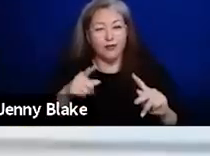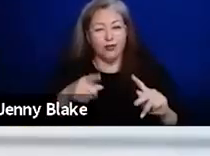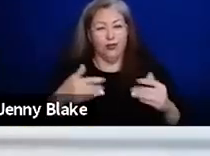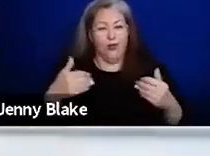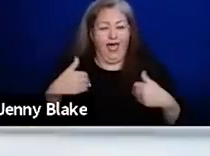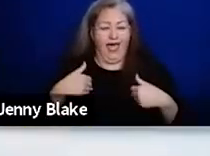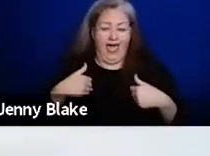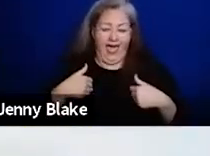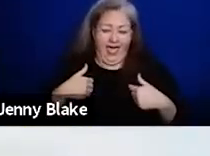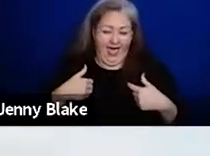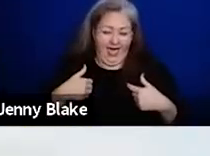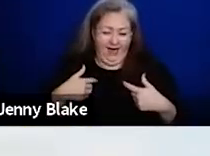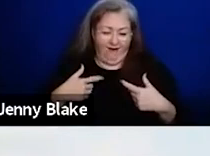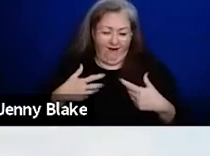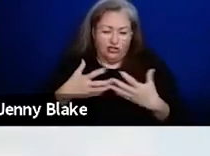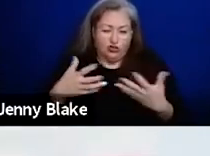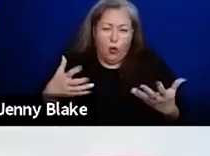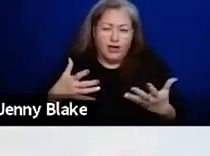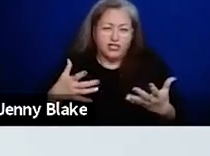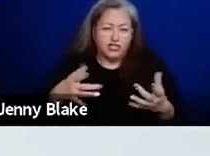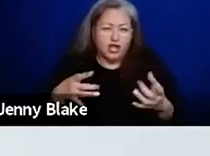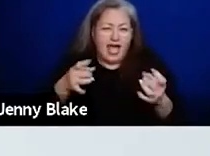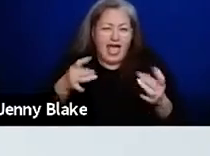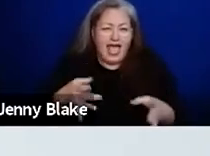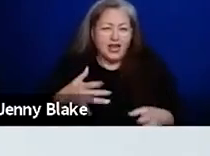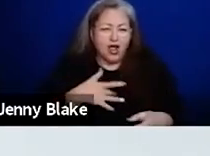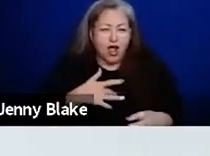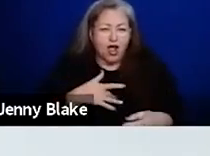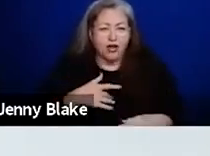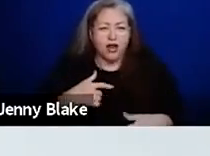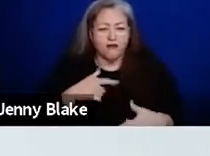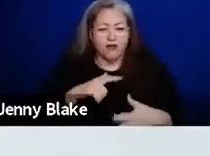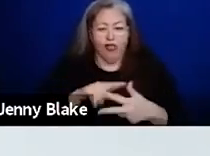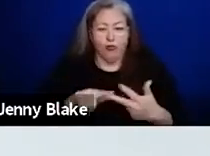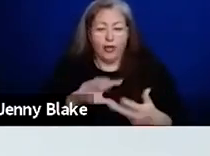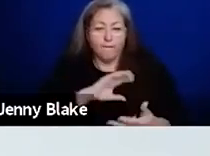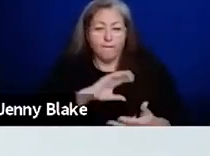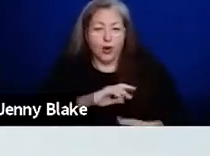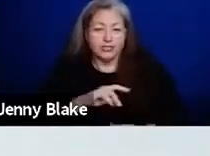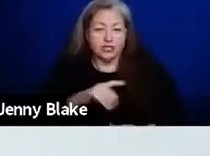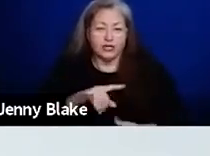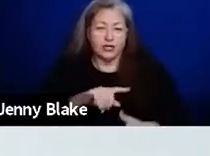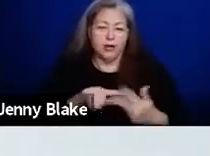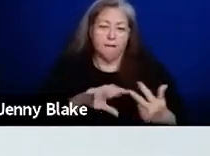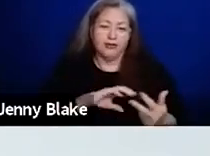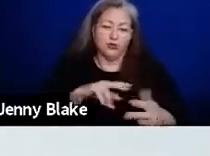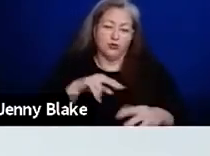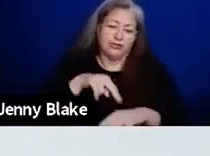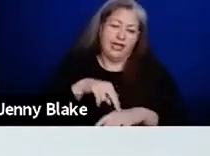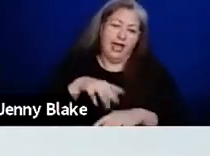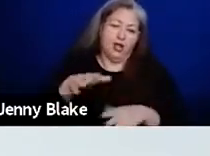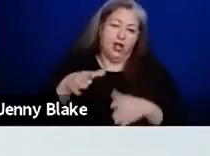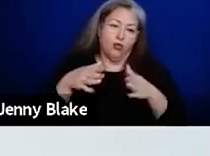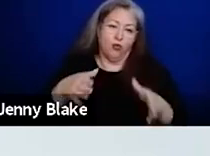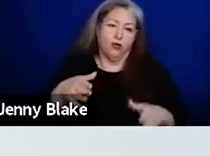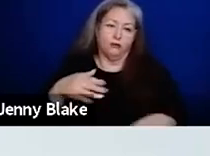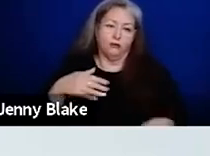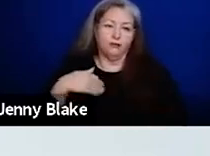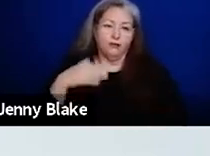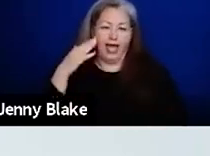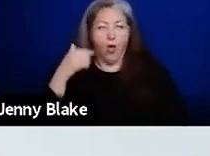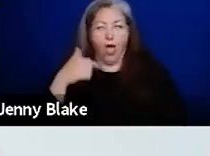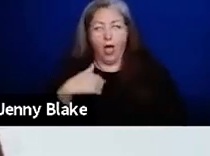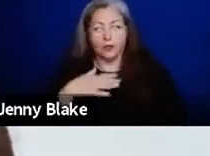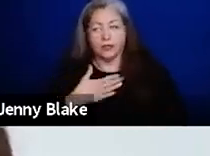amount of hatred in their heart. There were three police cars, and the policemen were standing on the road, and I know I was a little upset,